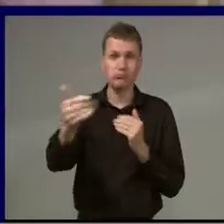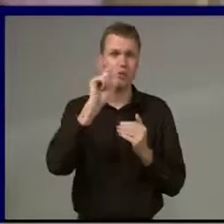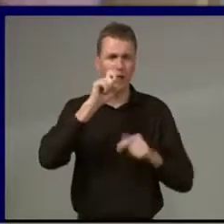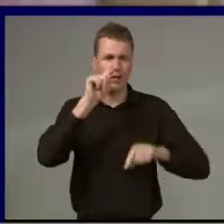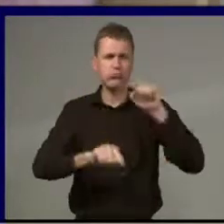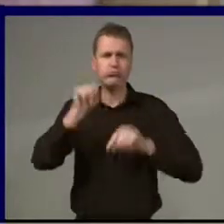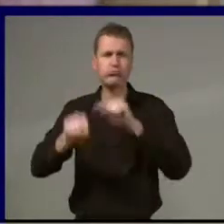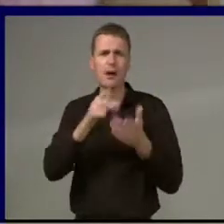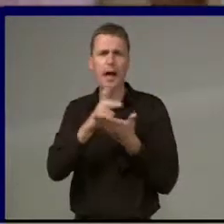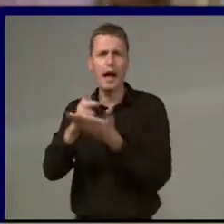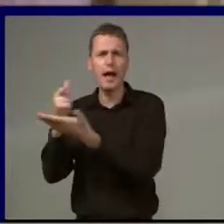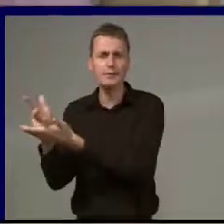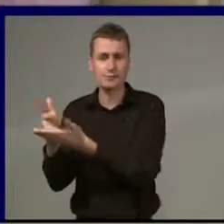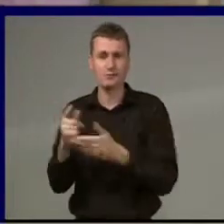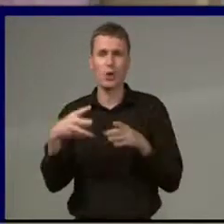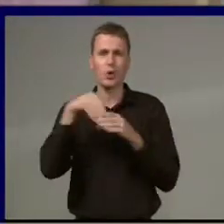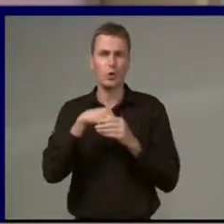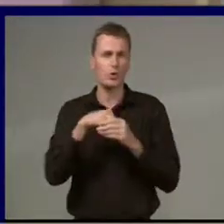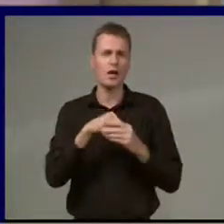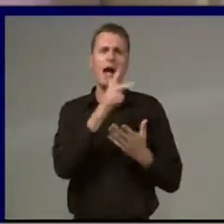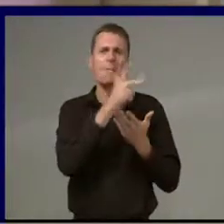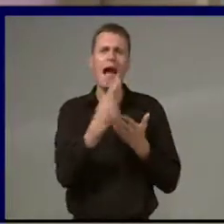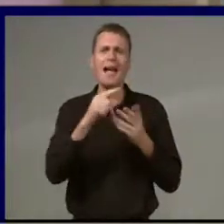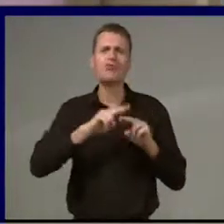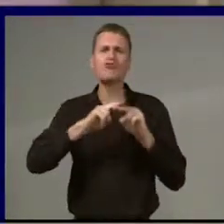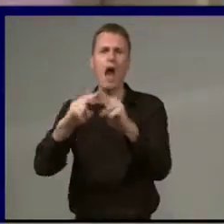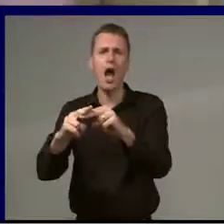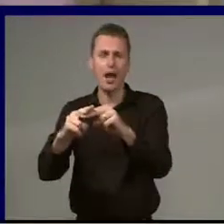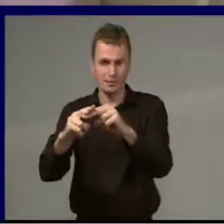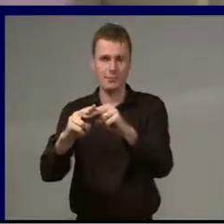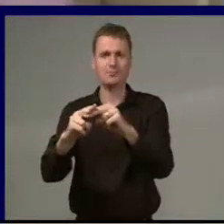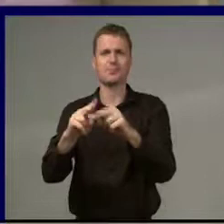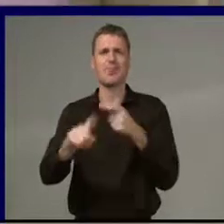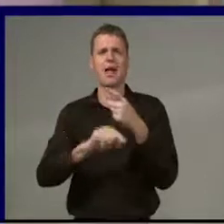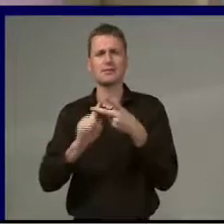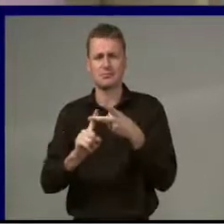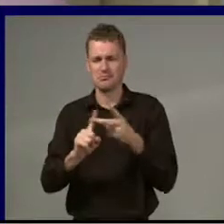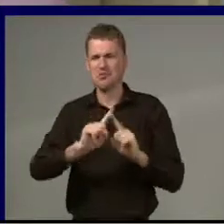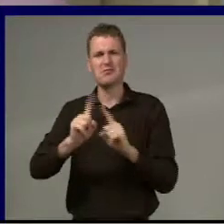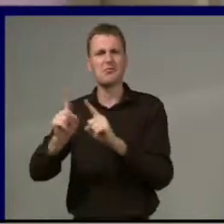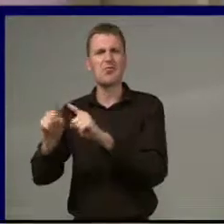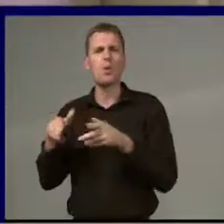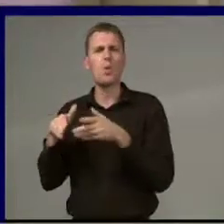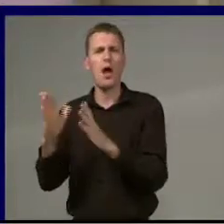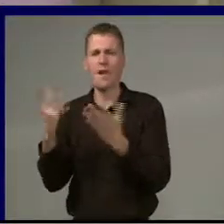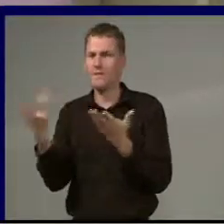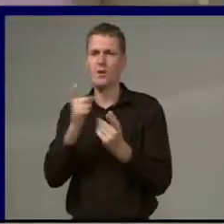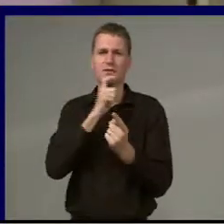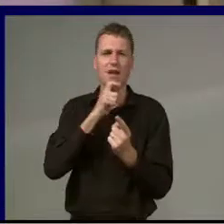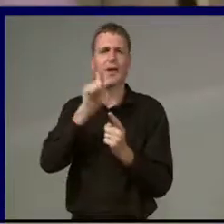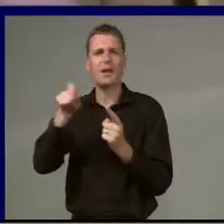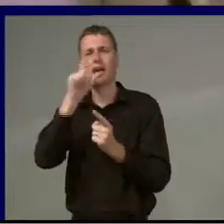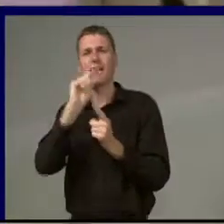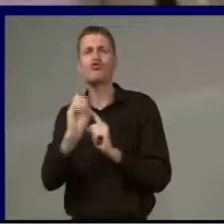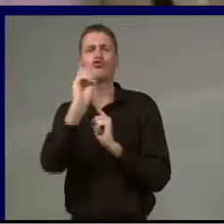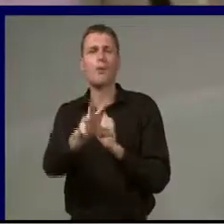parking arrangements, including park and ride, different drop-off solutions for both staff and patients to make